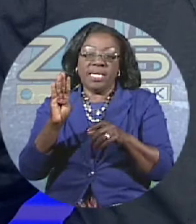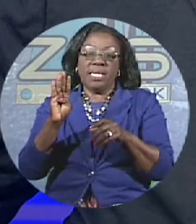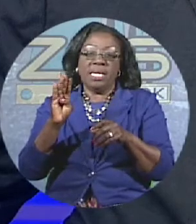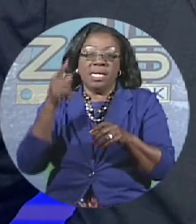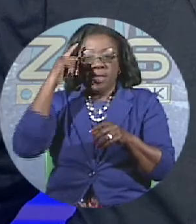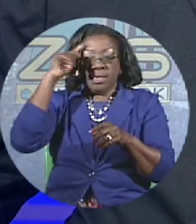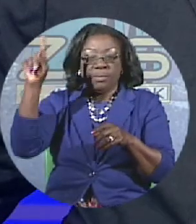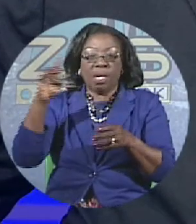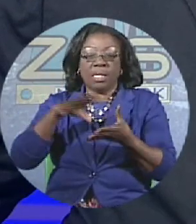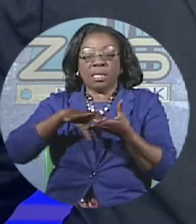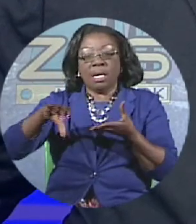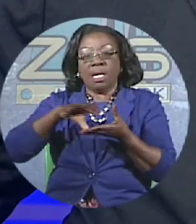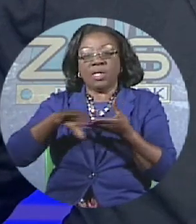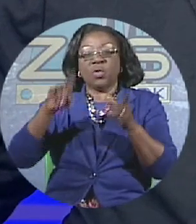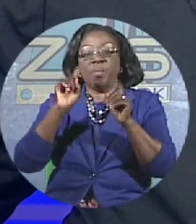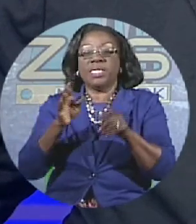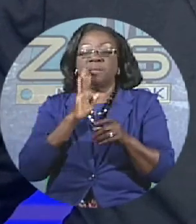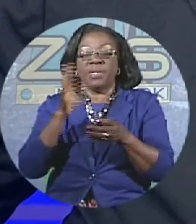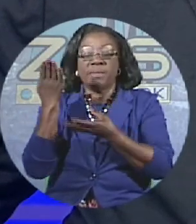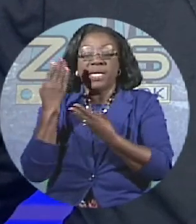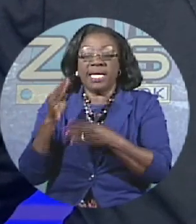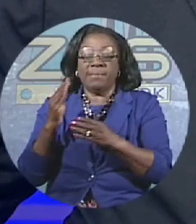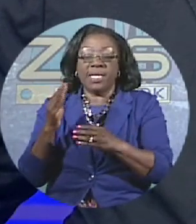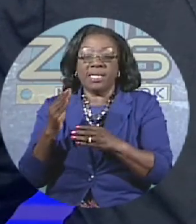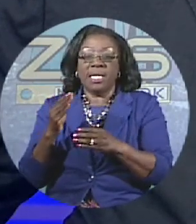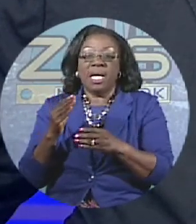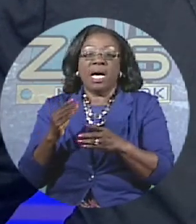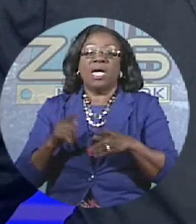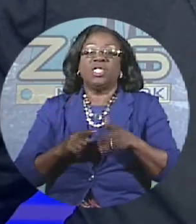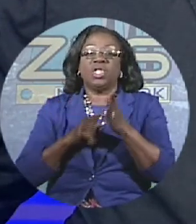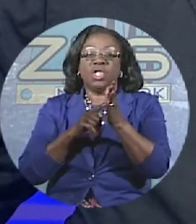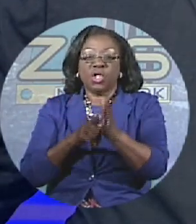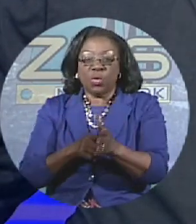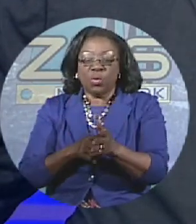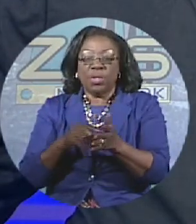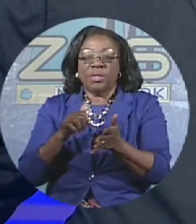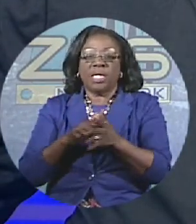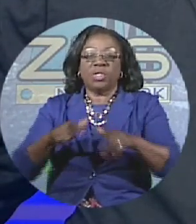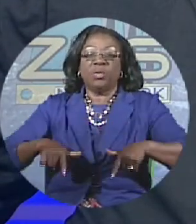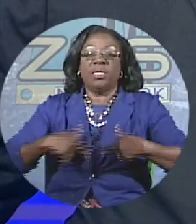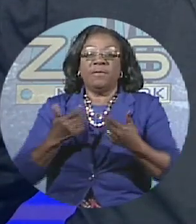citizen or legal resident and be able to prove you've lived in the country for the last 6 months.